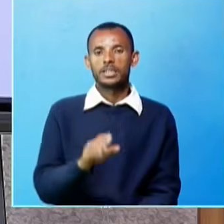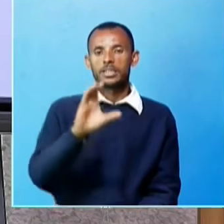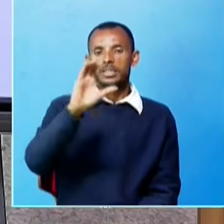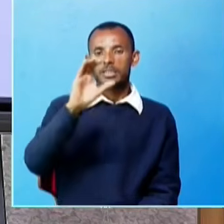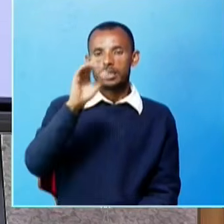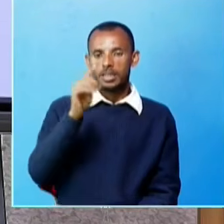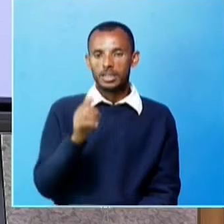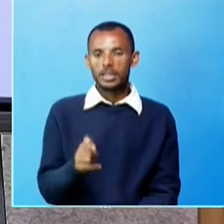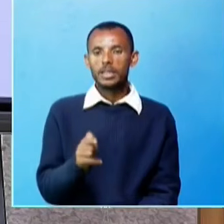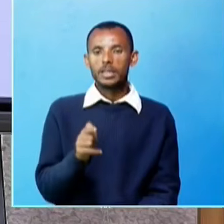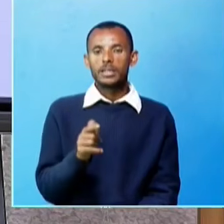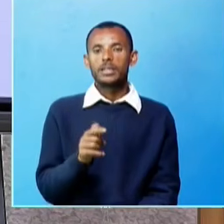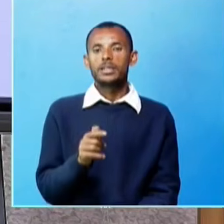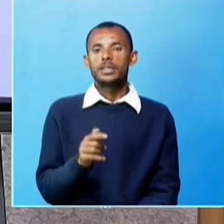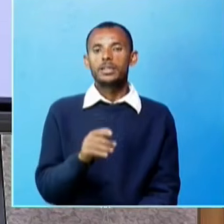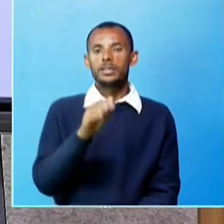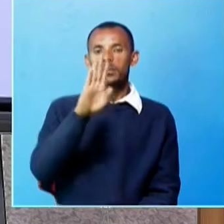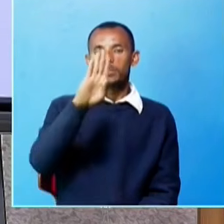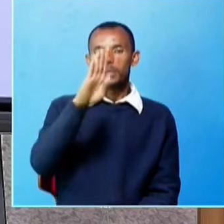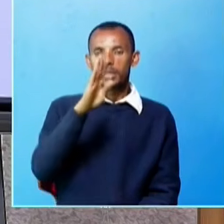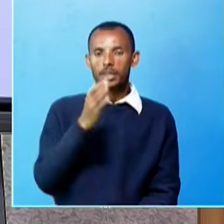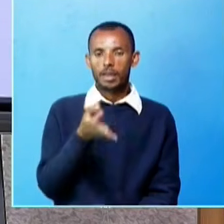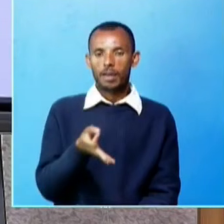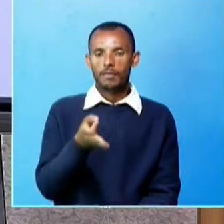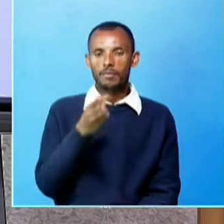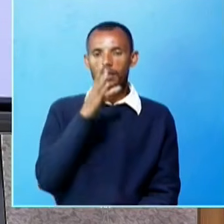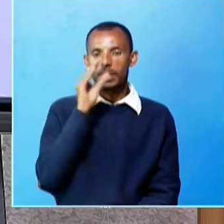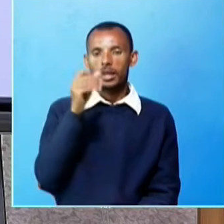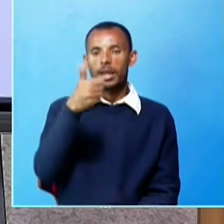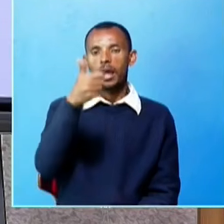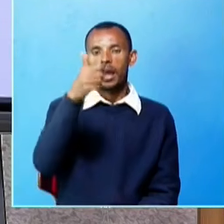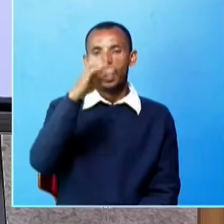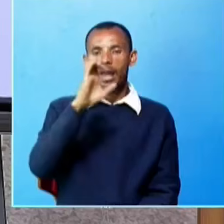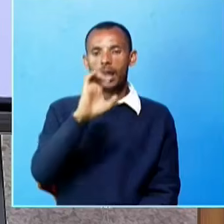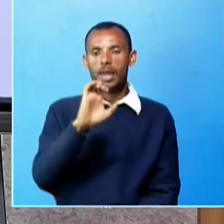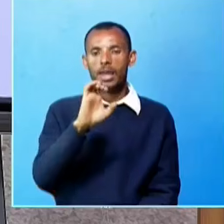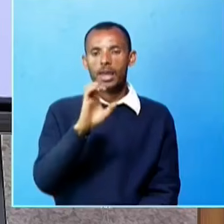CG, BF,